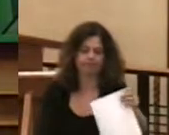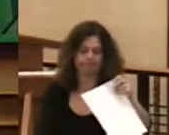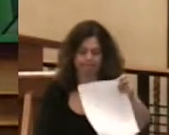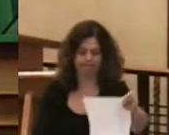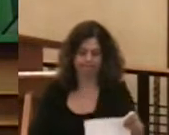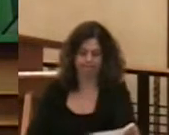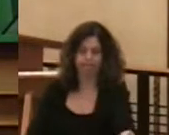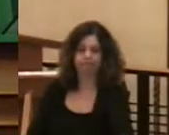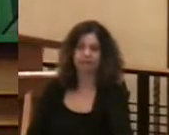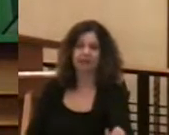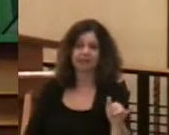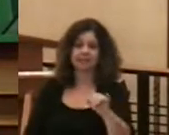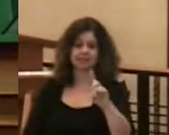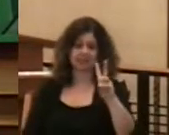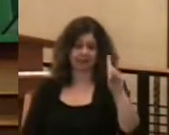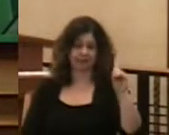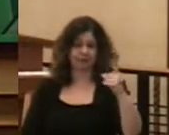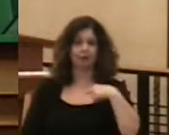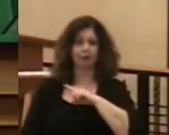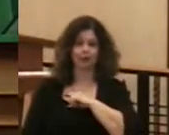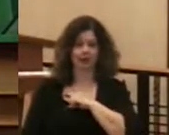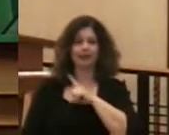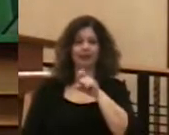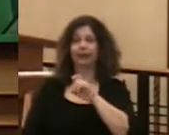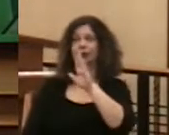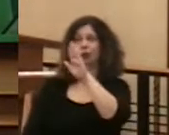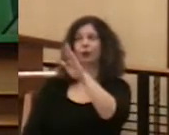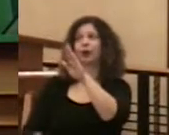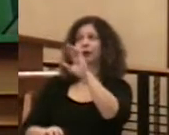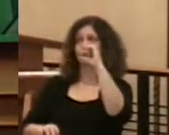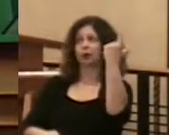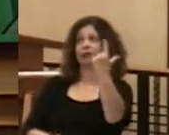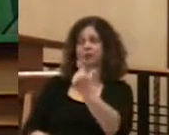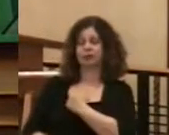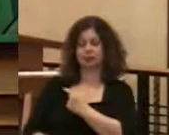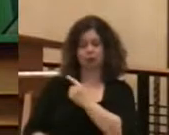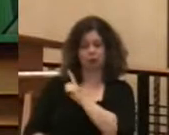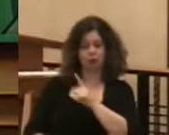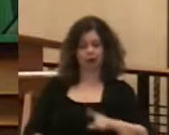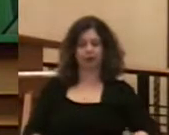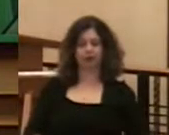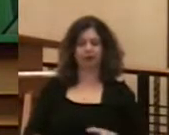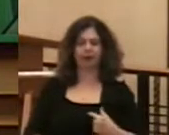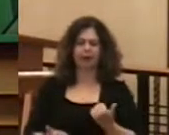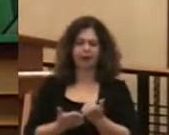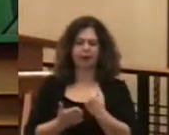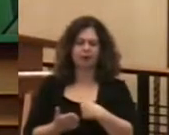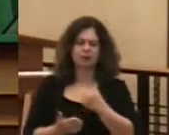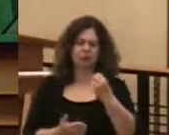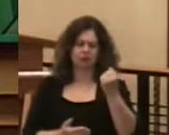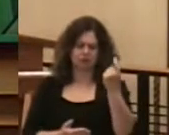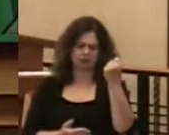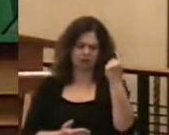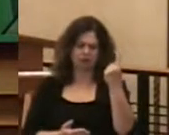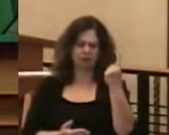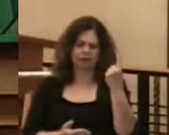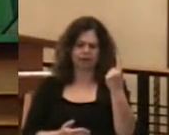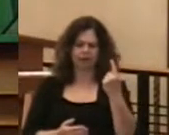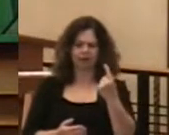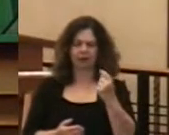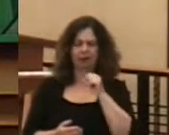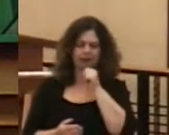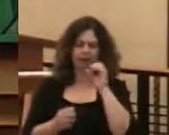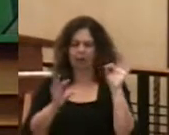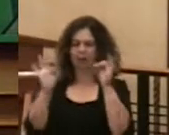Like David, we all stand in the need of your grace. Make us mindful of the ways in which we are easily